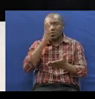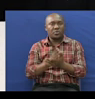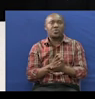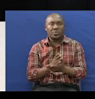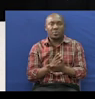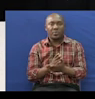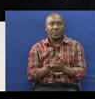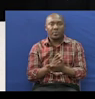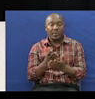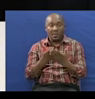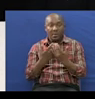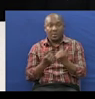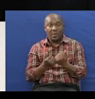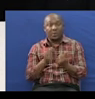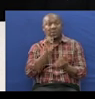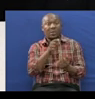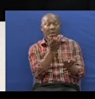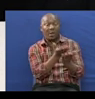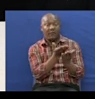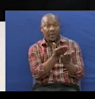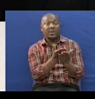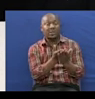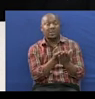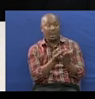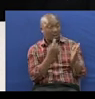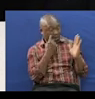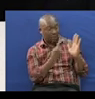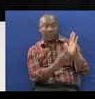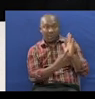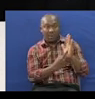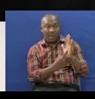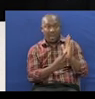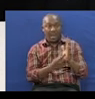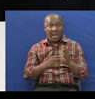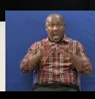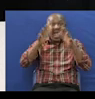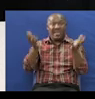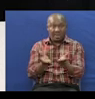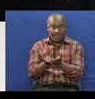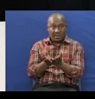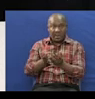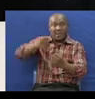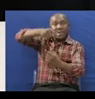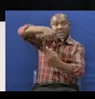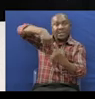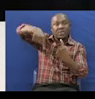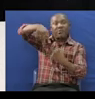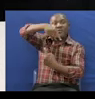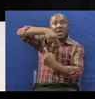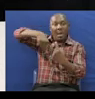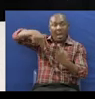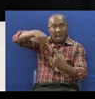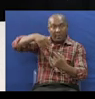bottomless. But it's not true, because there is enough evidence that proves our Earth